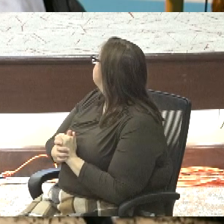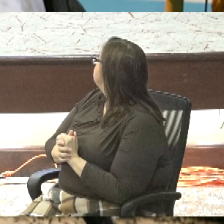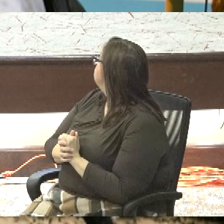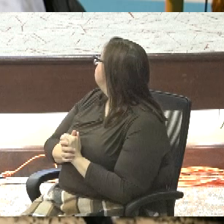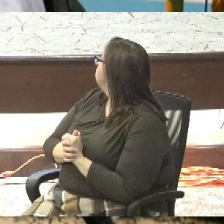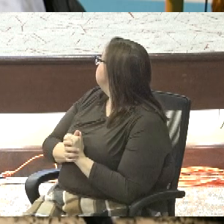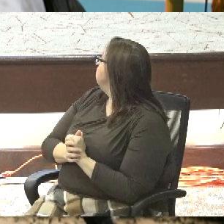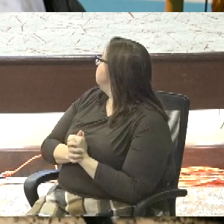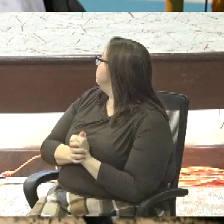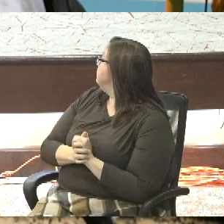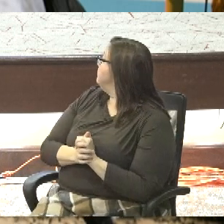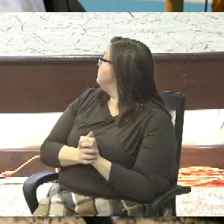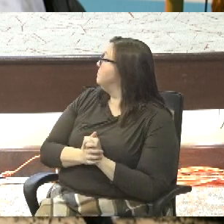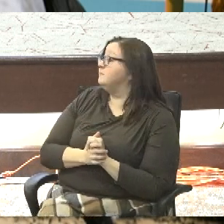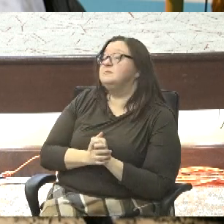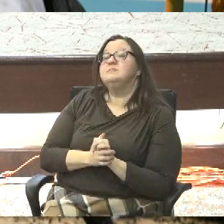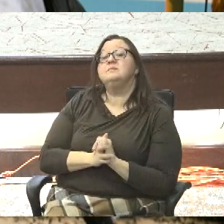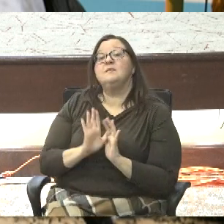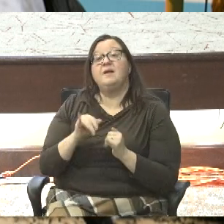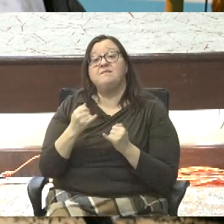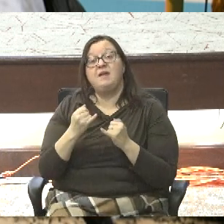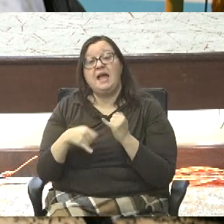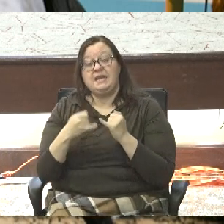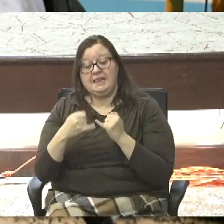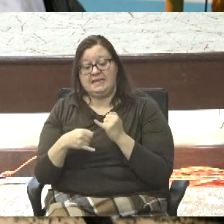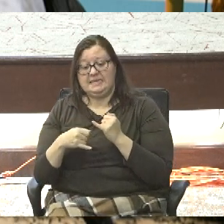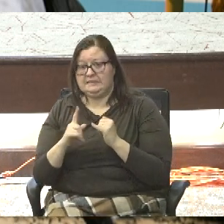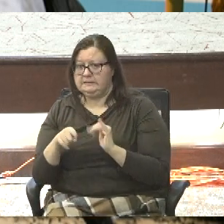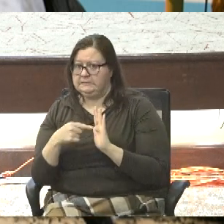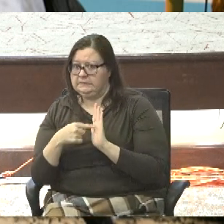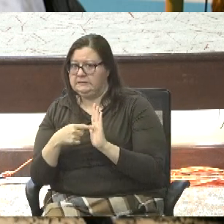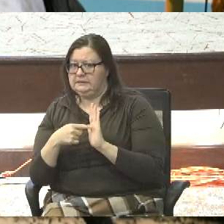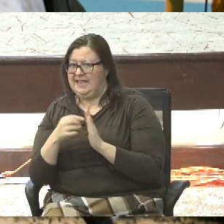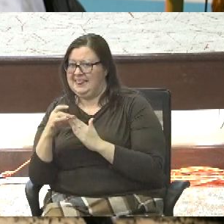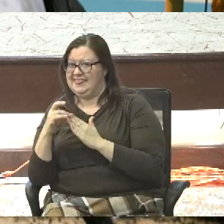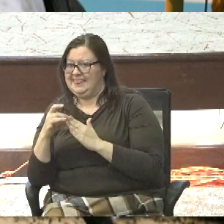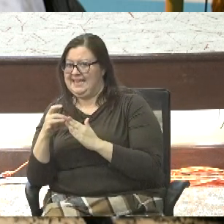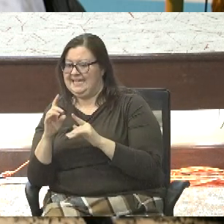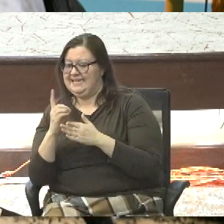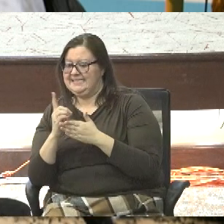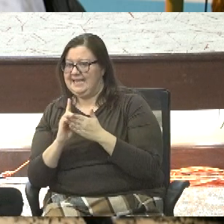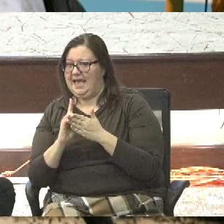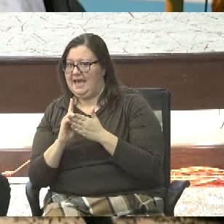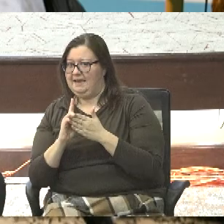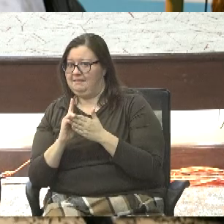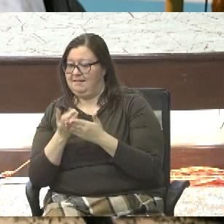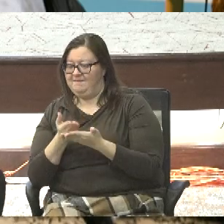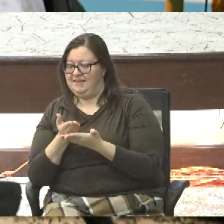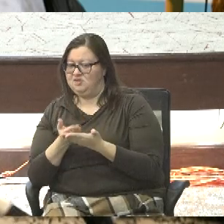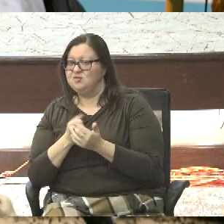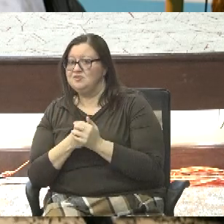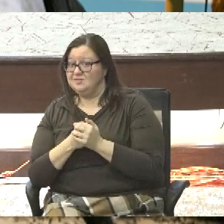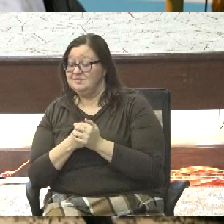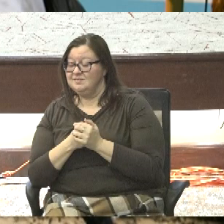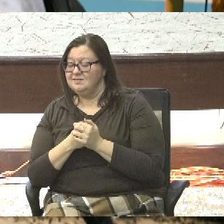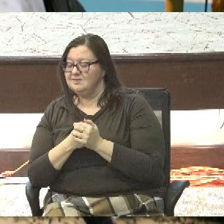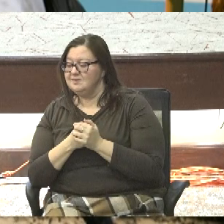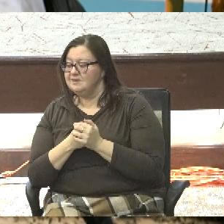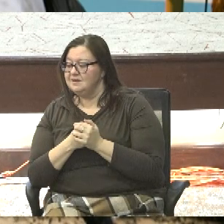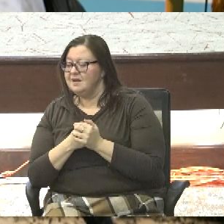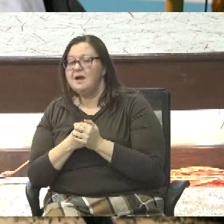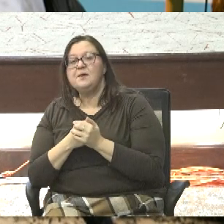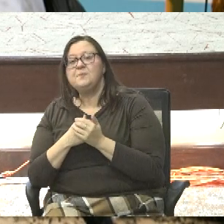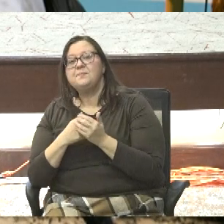And then finally, I want to get to the forefront, or really one of the lead design elements. And this is a